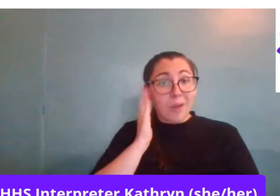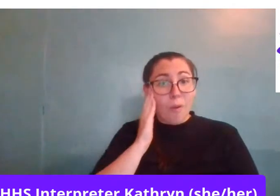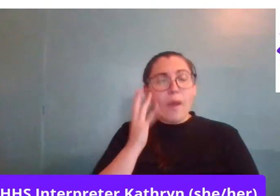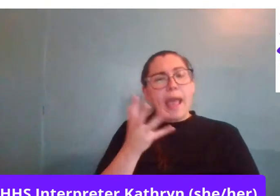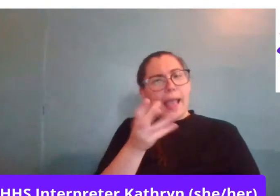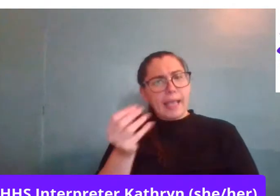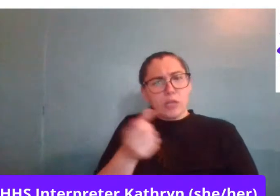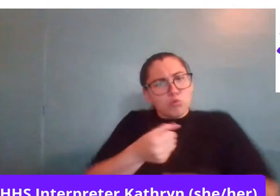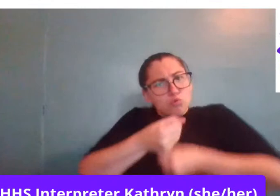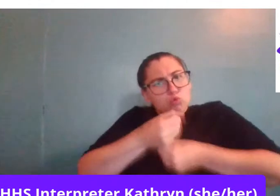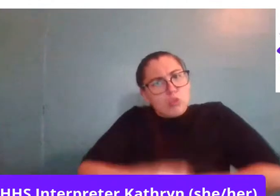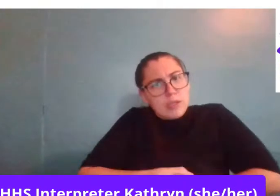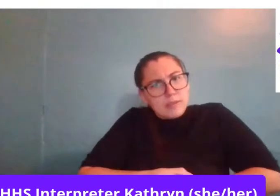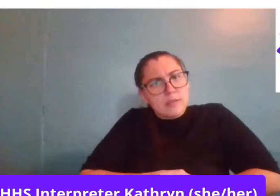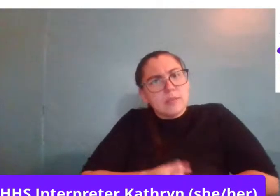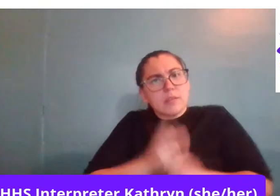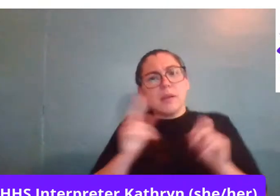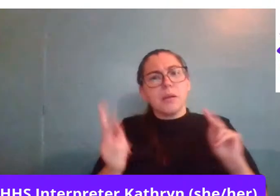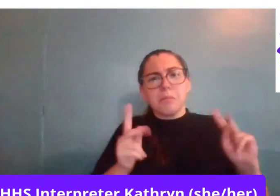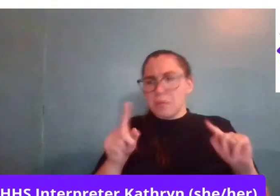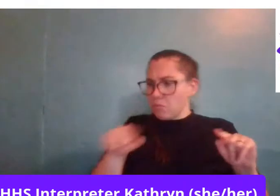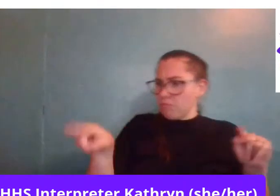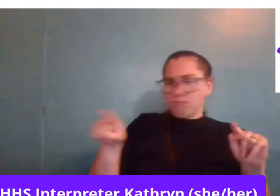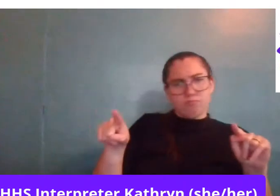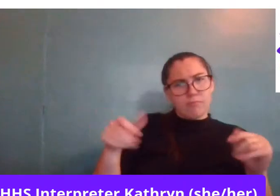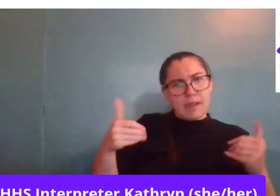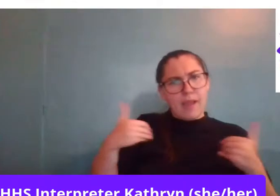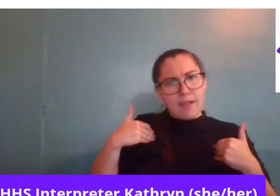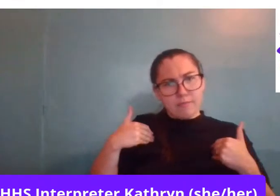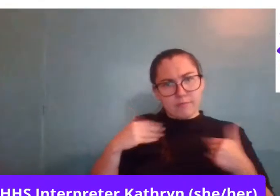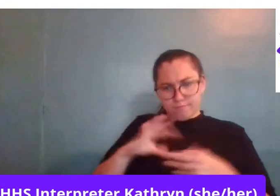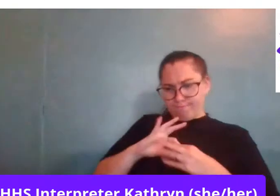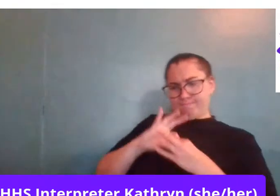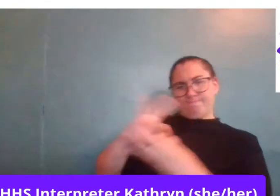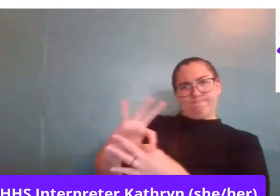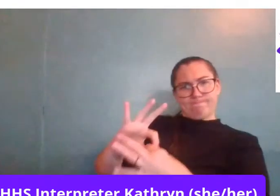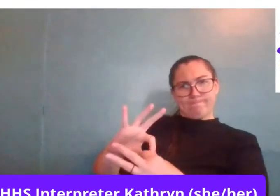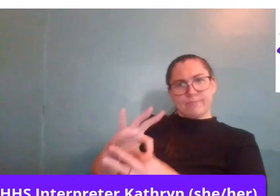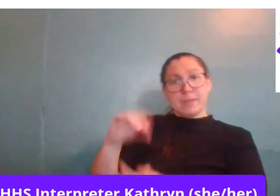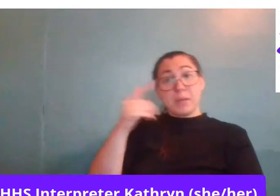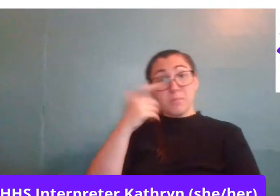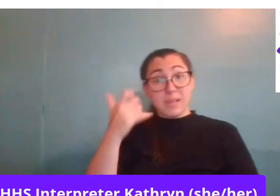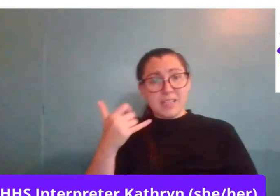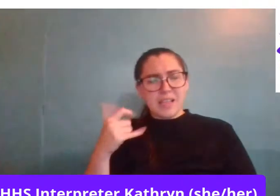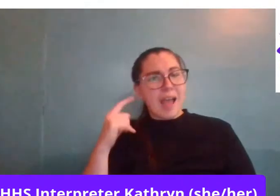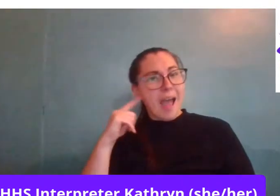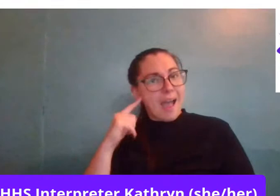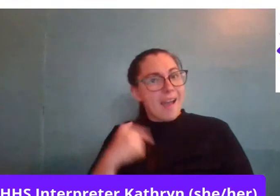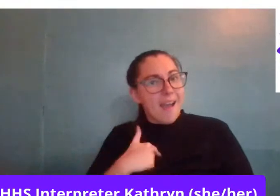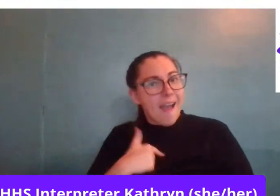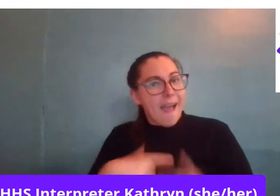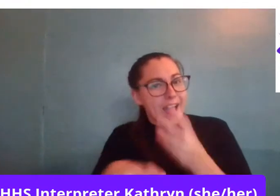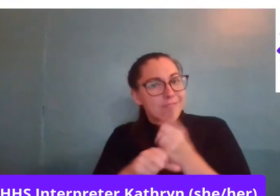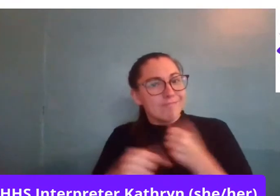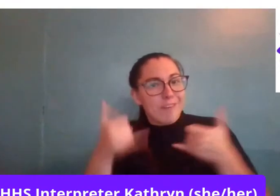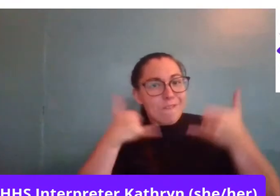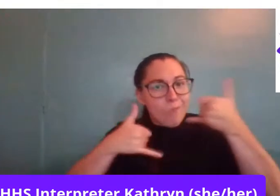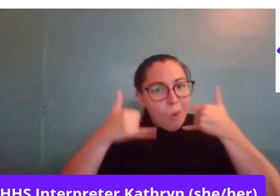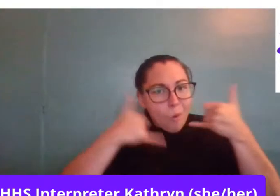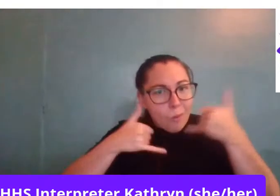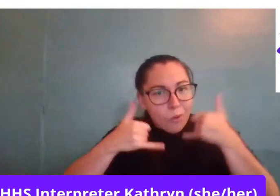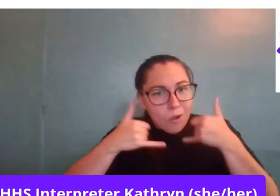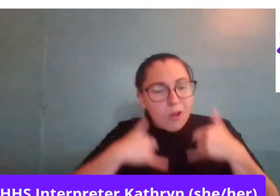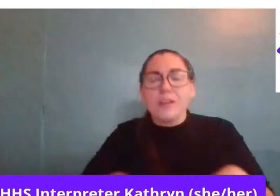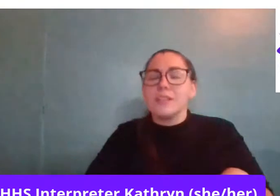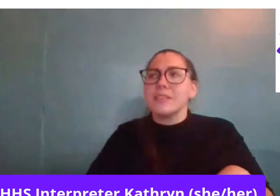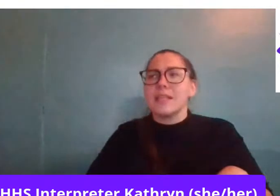trust that people have in me because of the phone calls that I receive. And I think